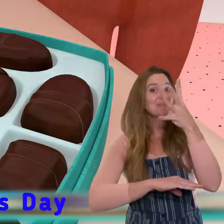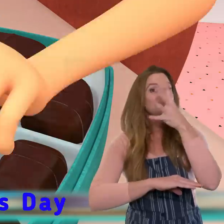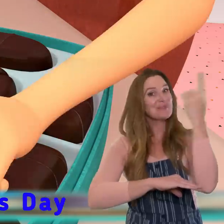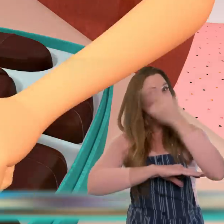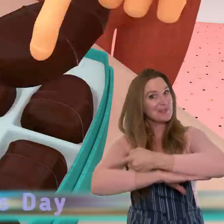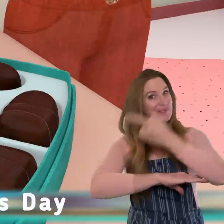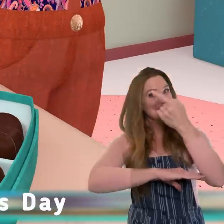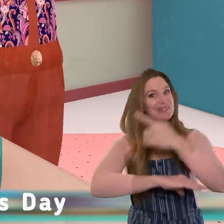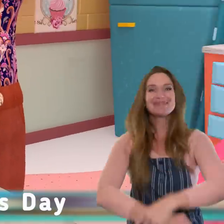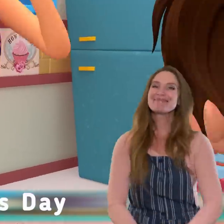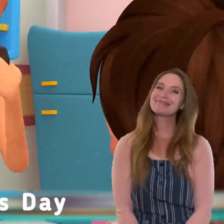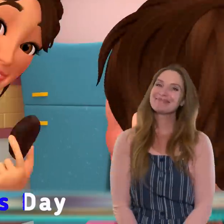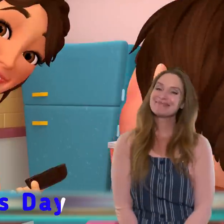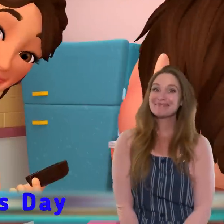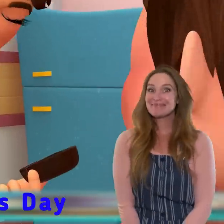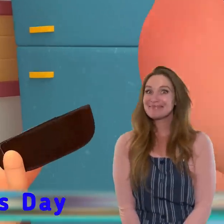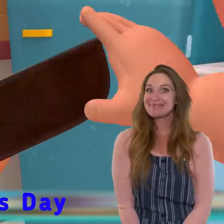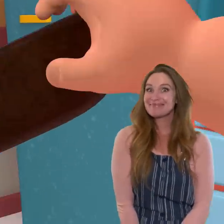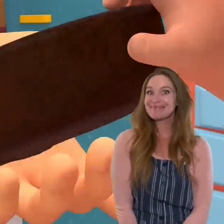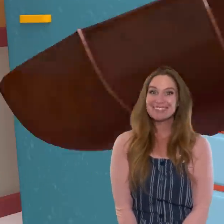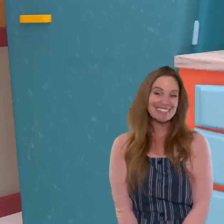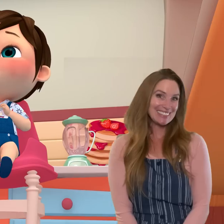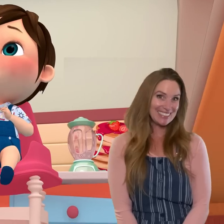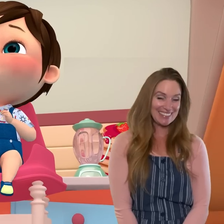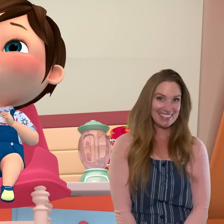hey it's Mother's Day